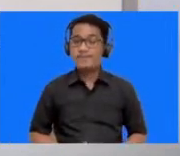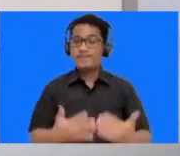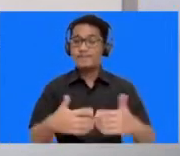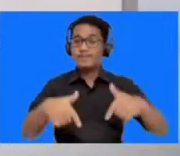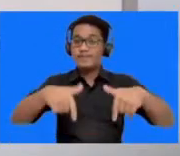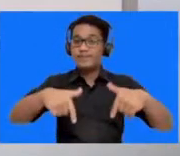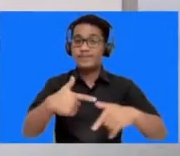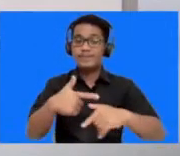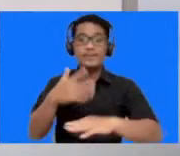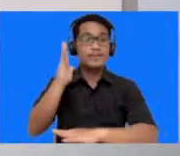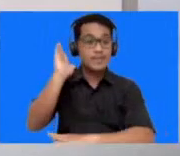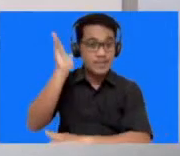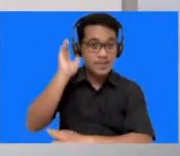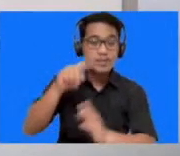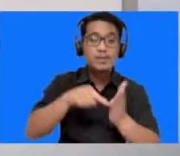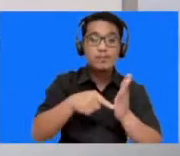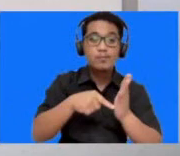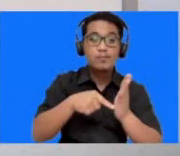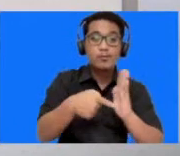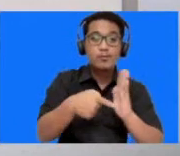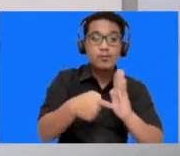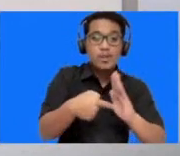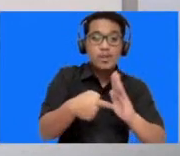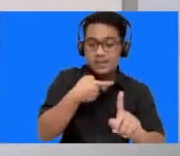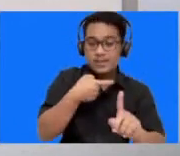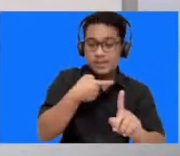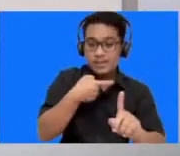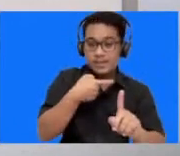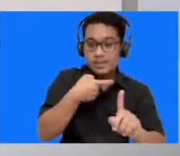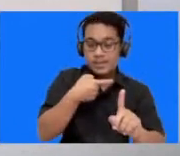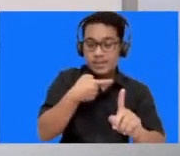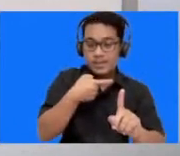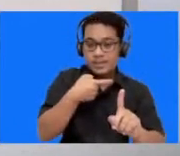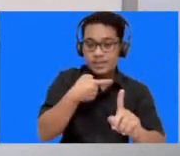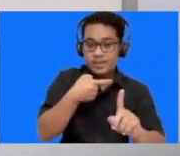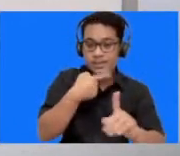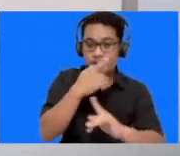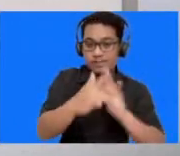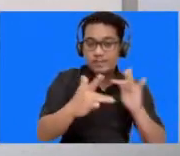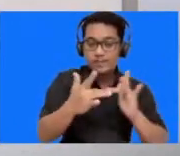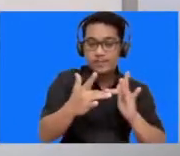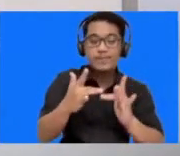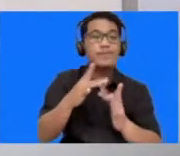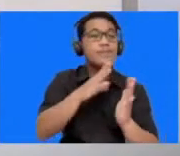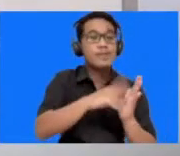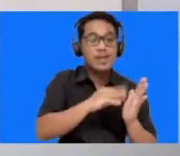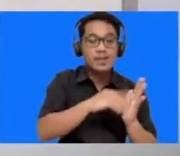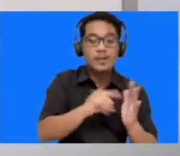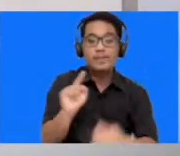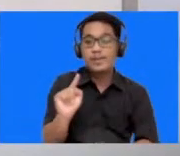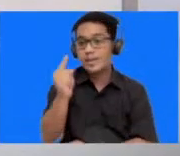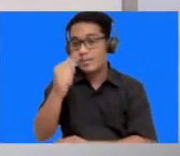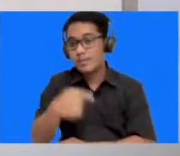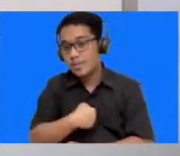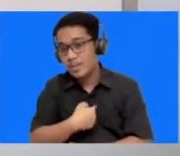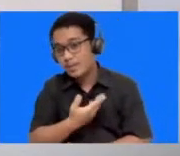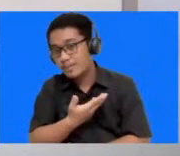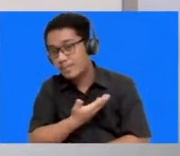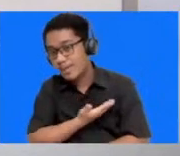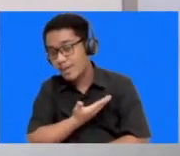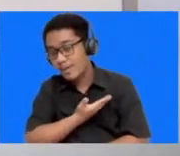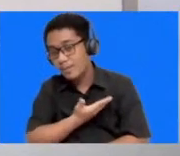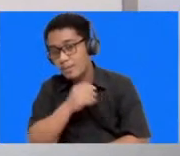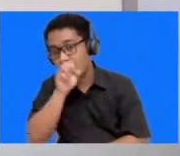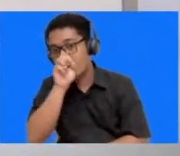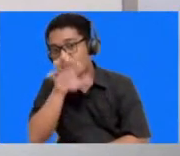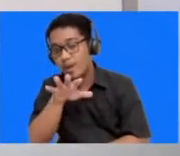learning station. Once again, I would like to remind all of you that you may post your feedback or ask